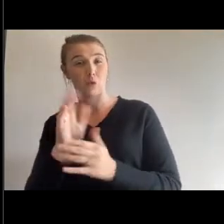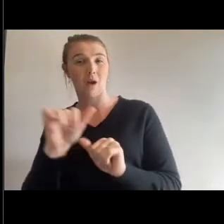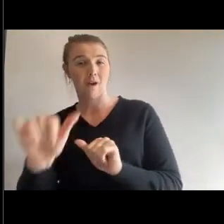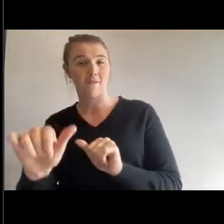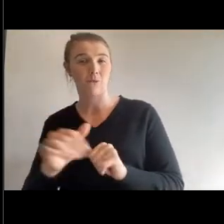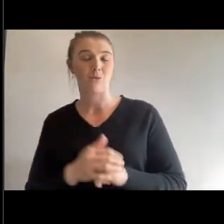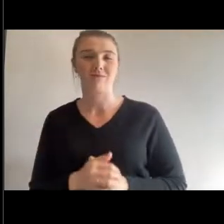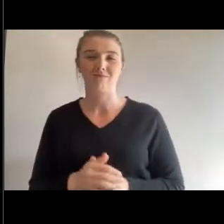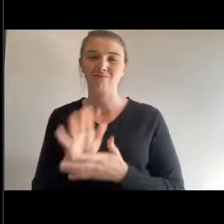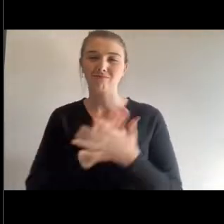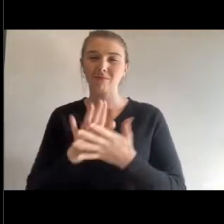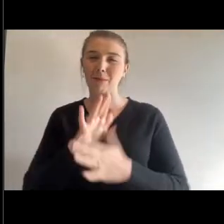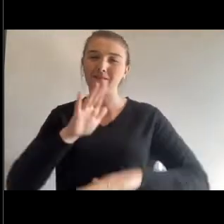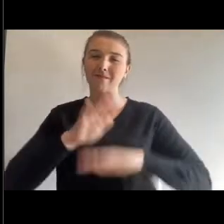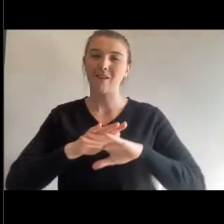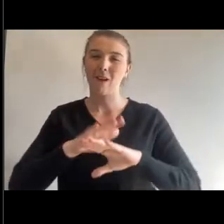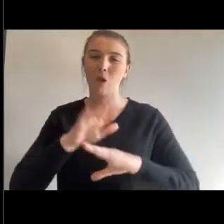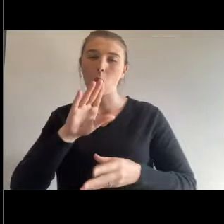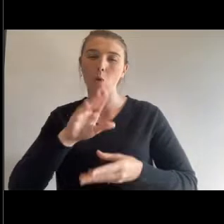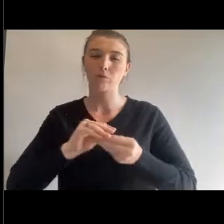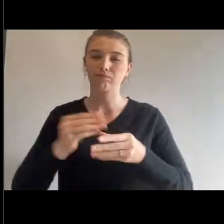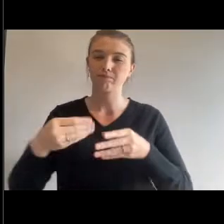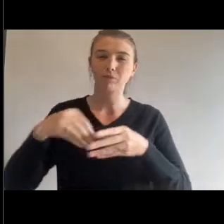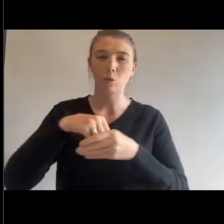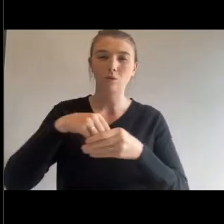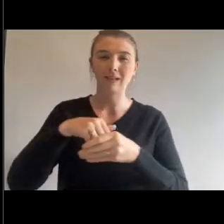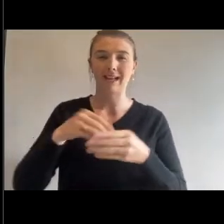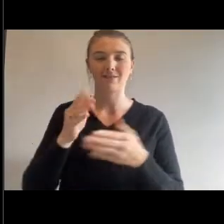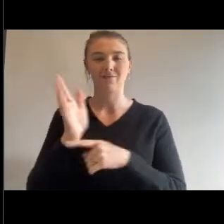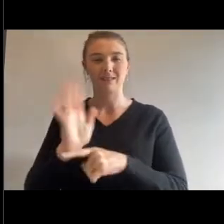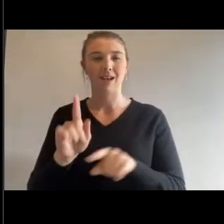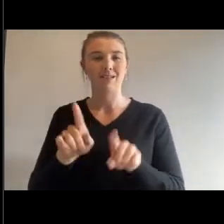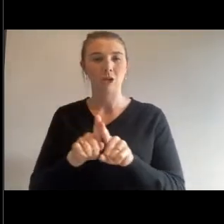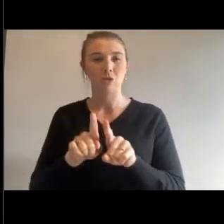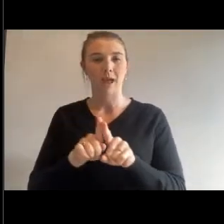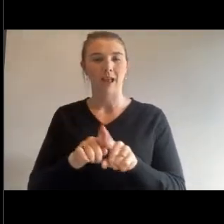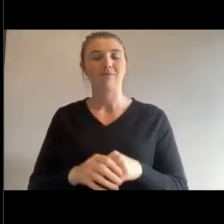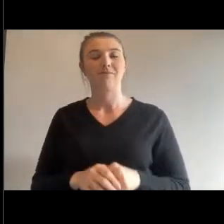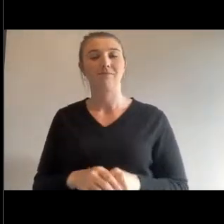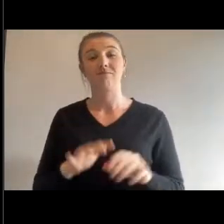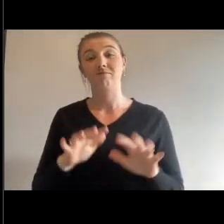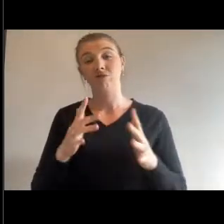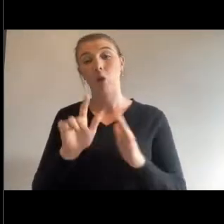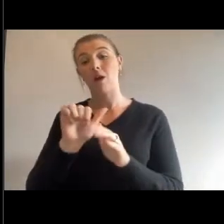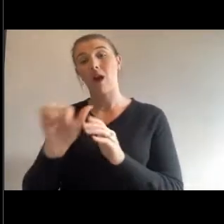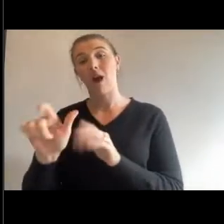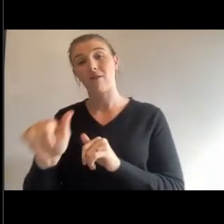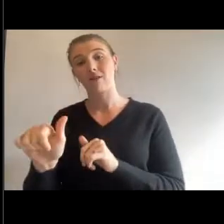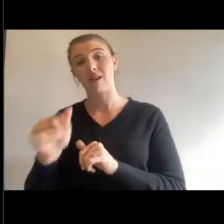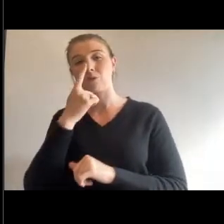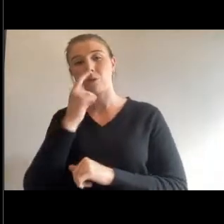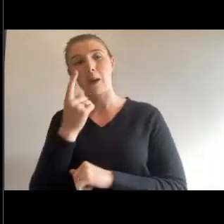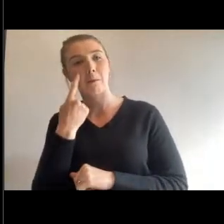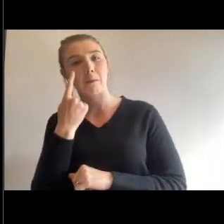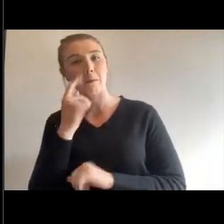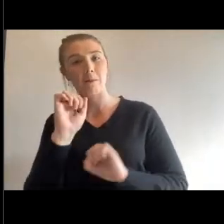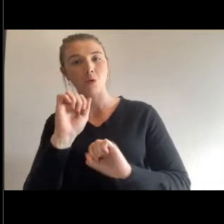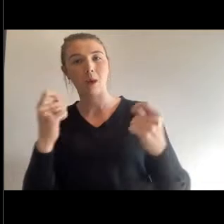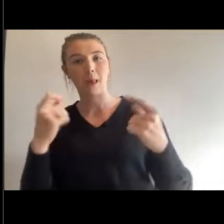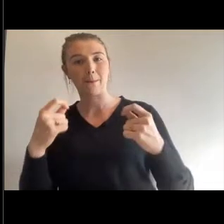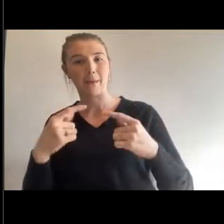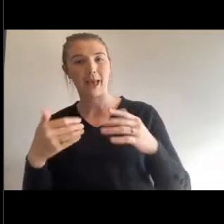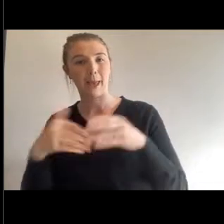then of the slides, as well as everything that's being said. Keep an eye on your inbox for that. It'll be with you in a couple of days' time. And for